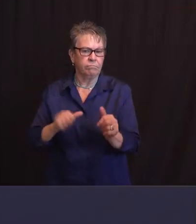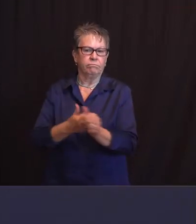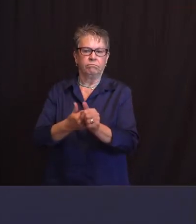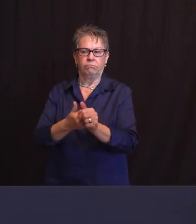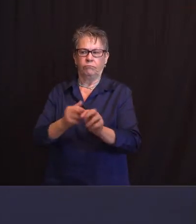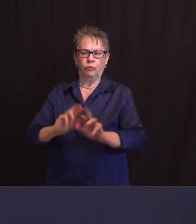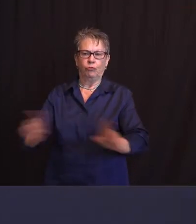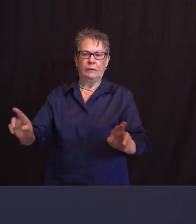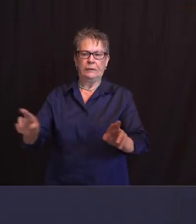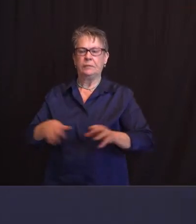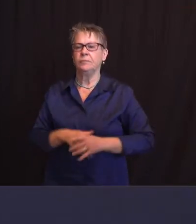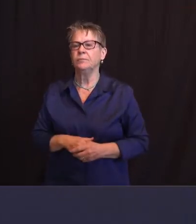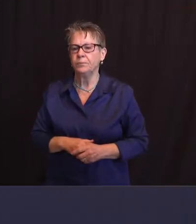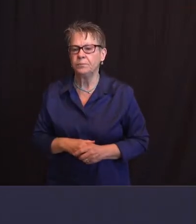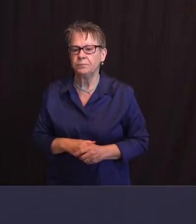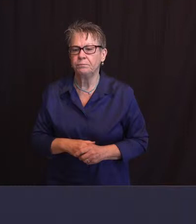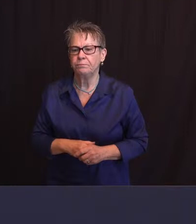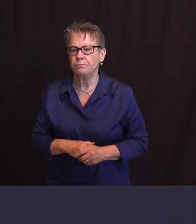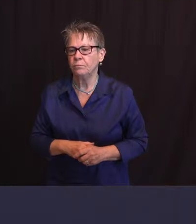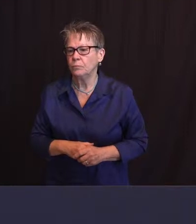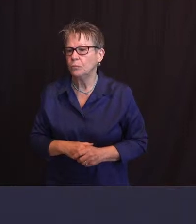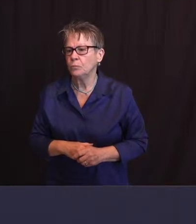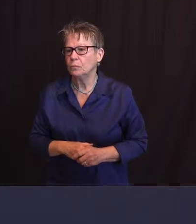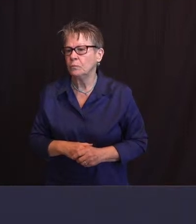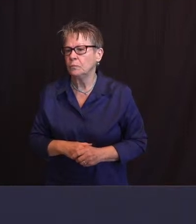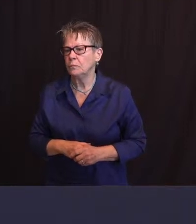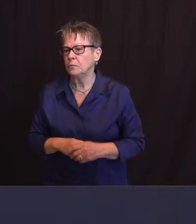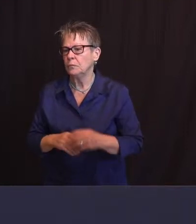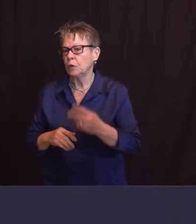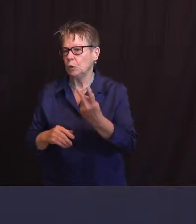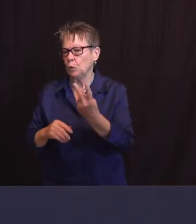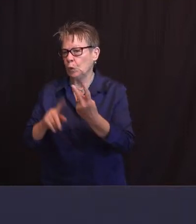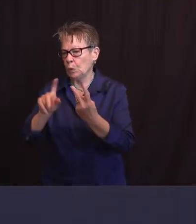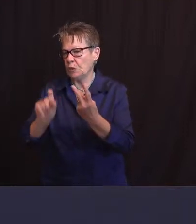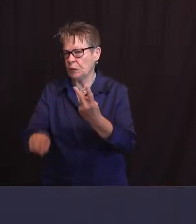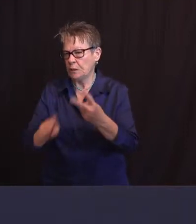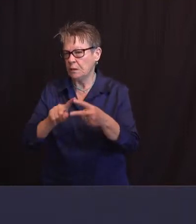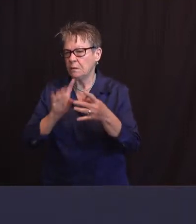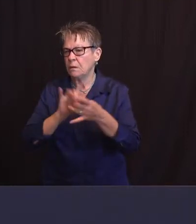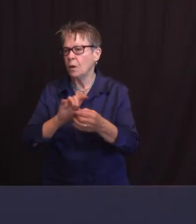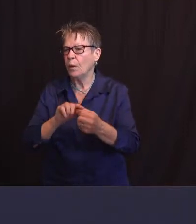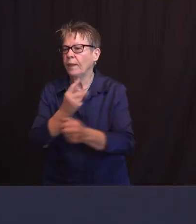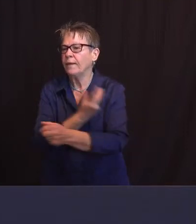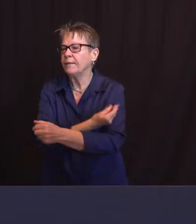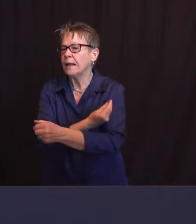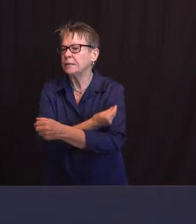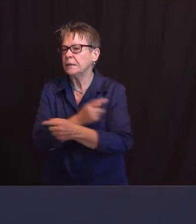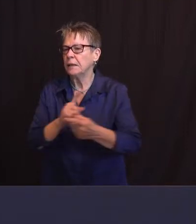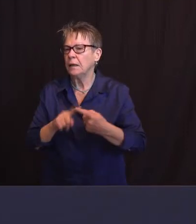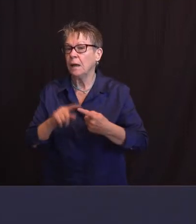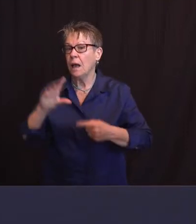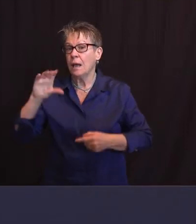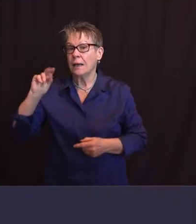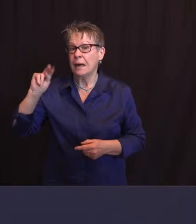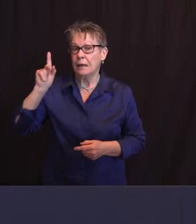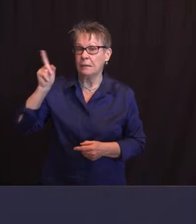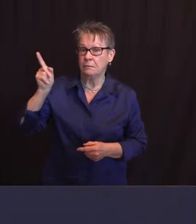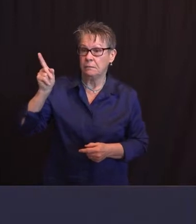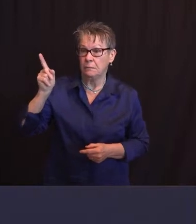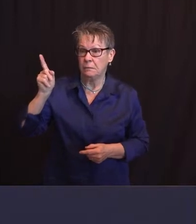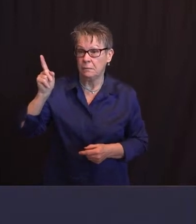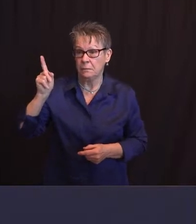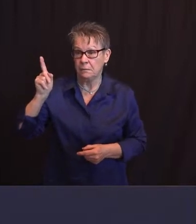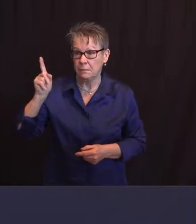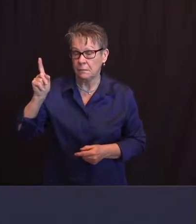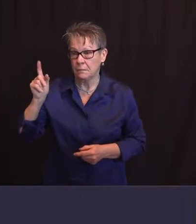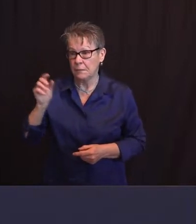Hi, good afternoon. I have two questions regarding vaccinations. The first one, Connecticut is lowering the eligibility age to